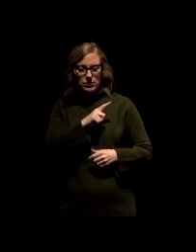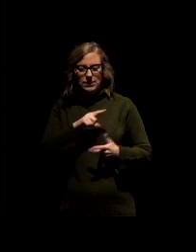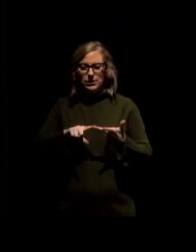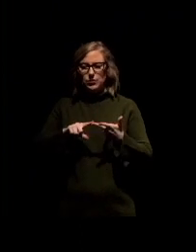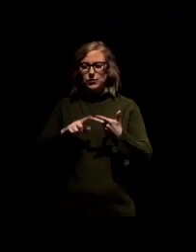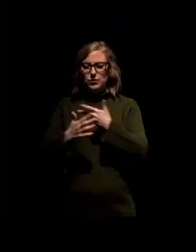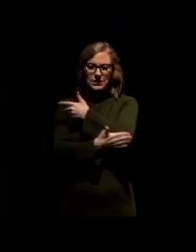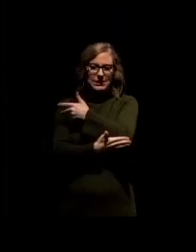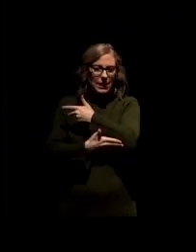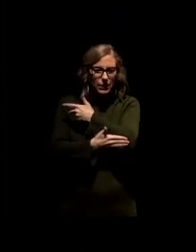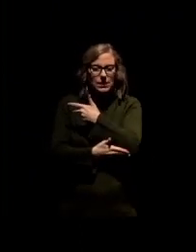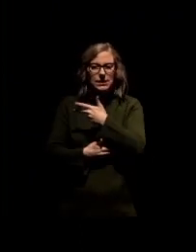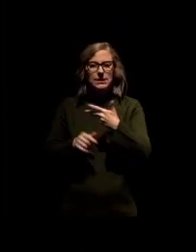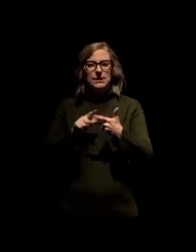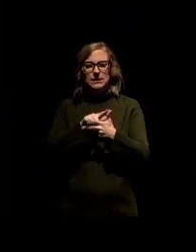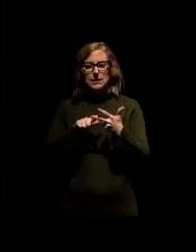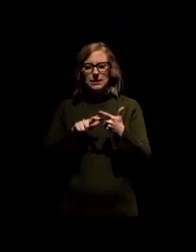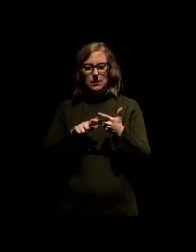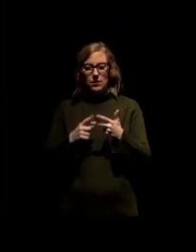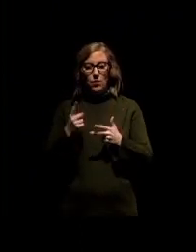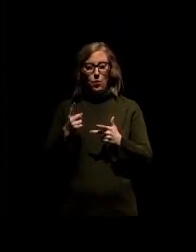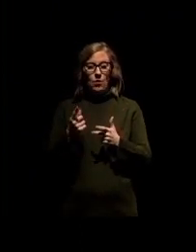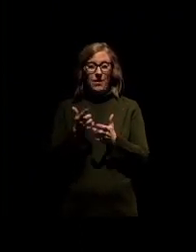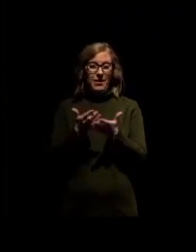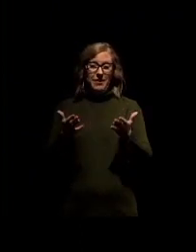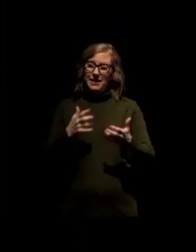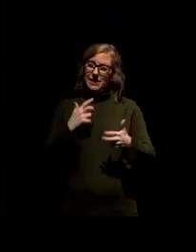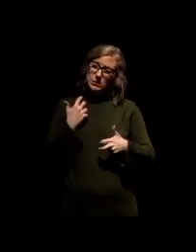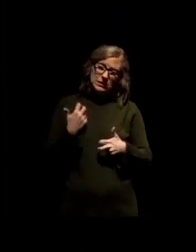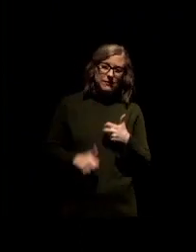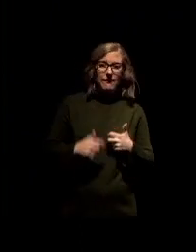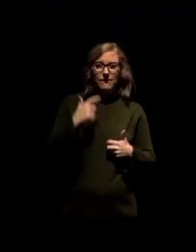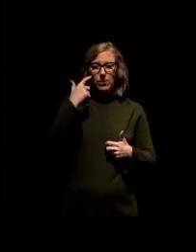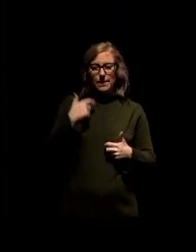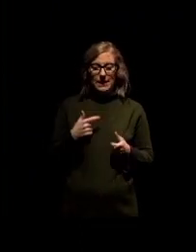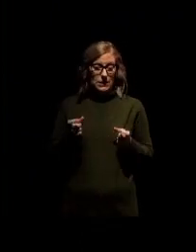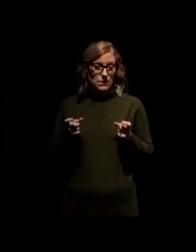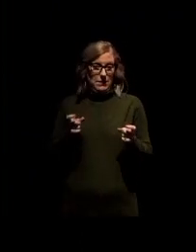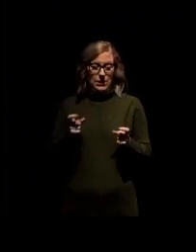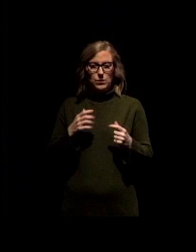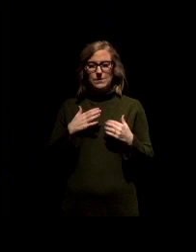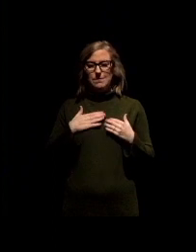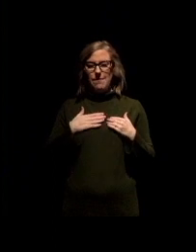of the things that was so incredibly hard for me to manage was my own